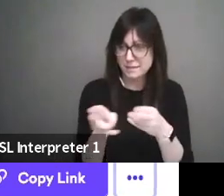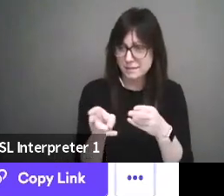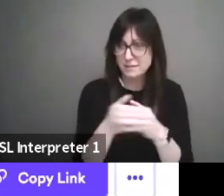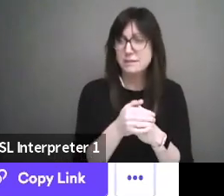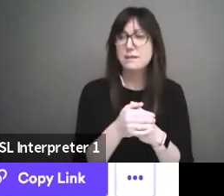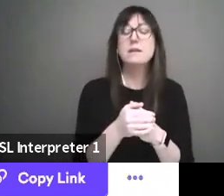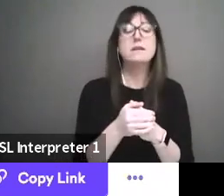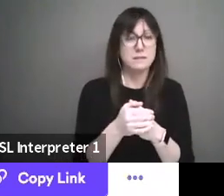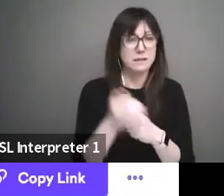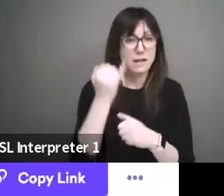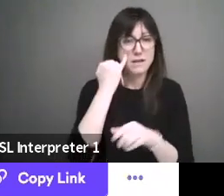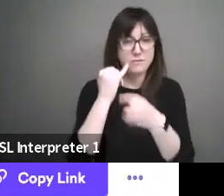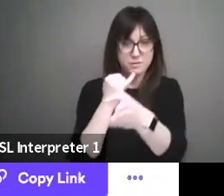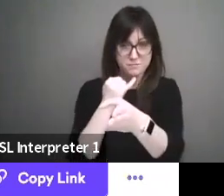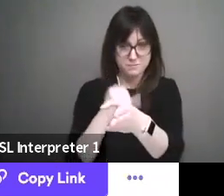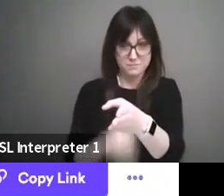share.